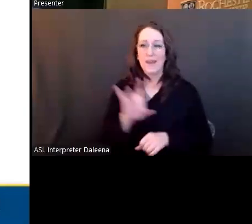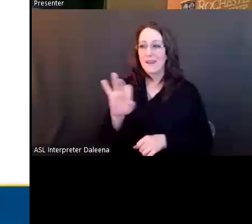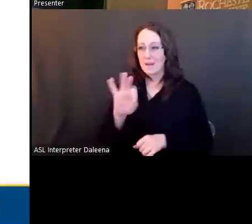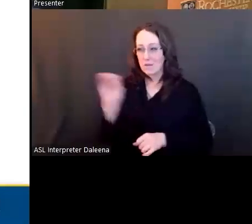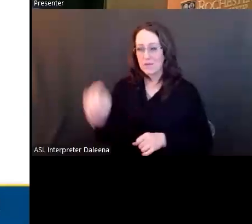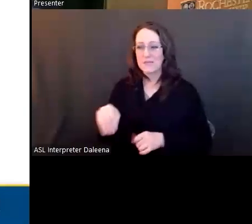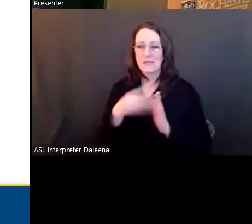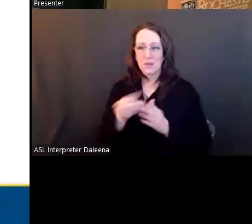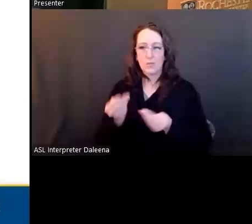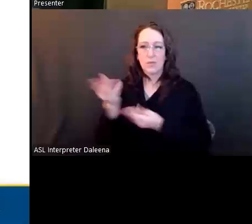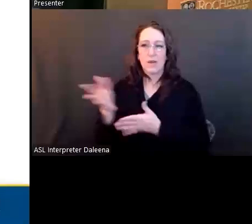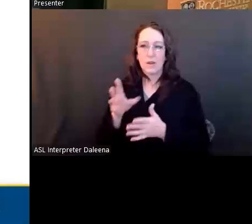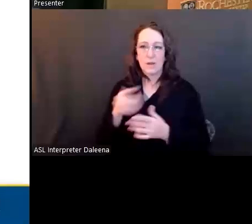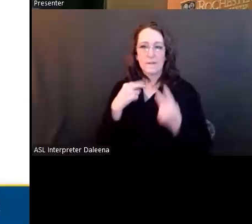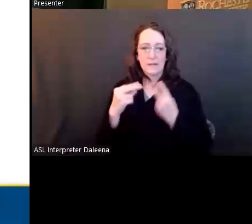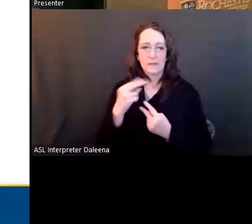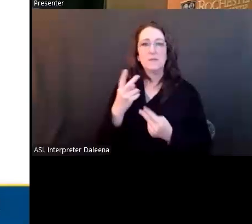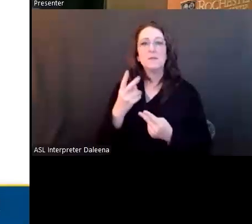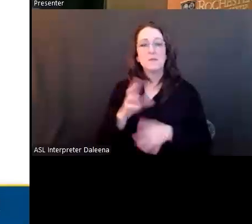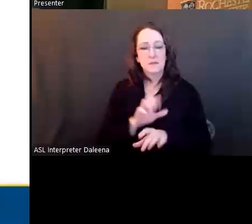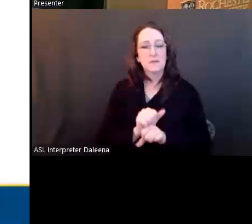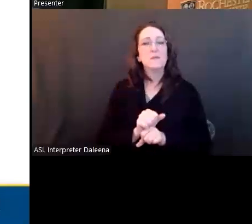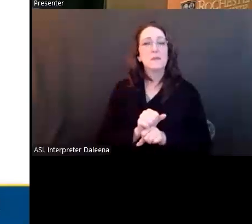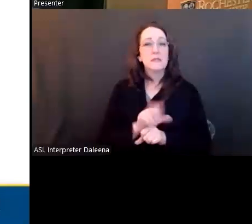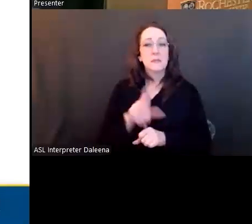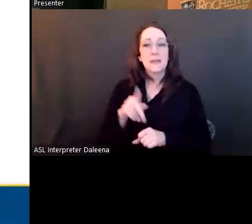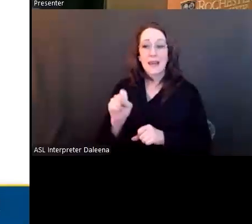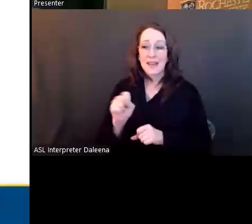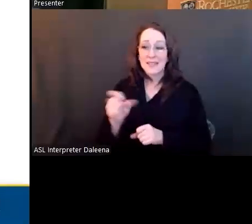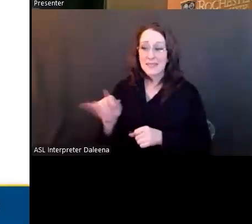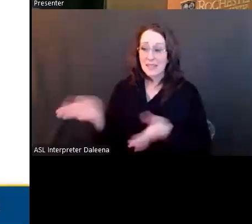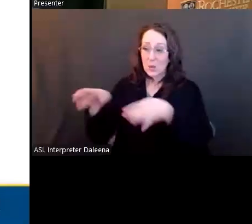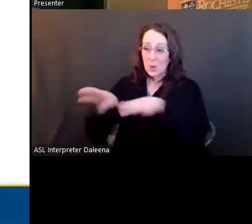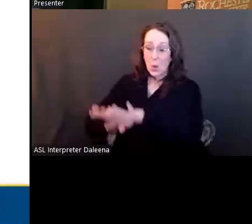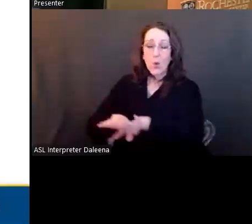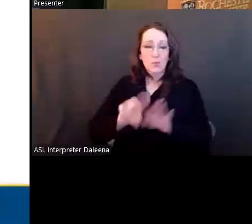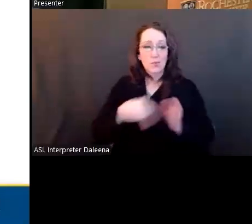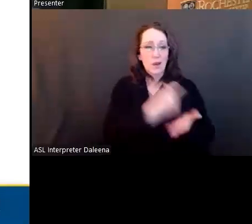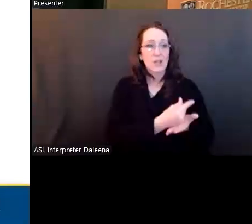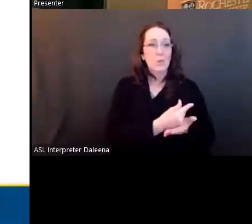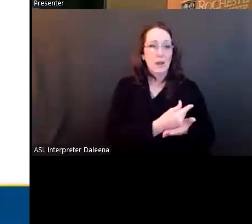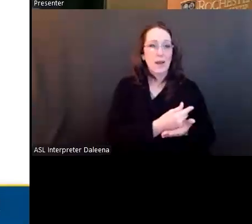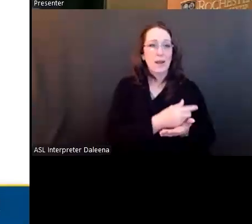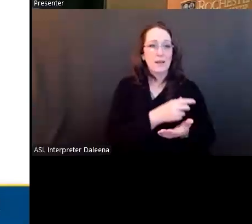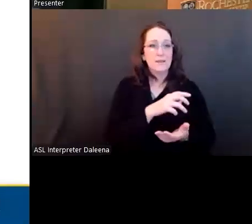scheduled provider visits. Her CPS case was closed and she's set to graduate AOT this month.